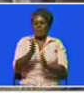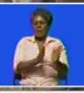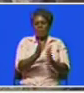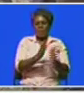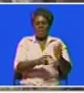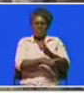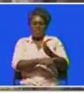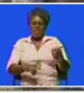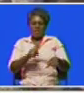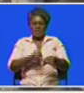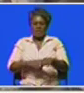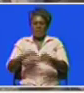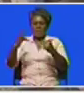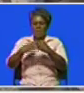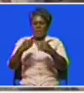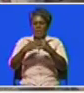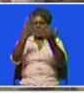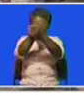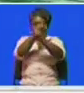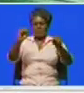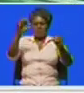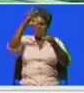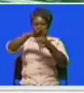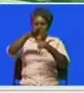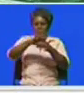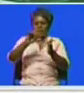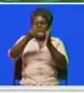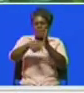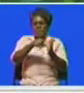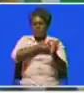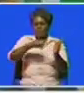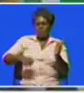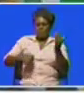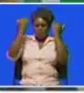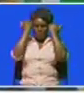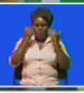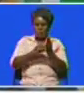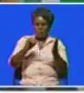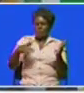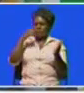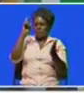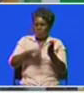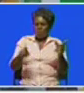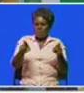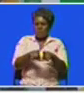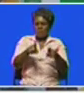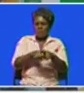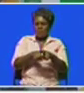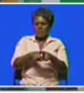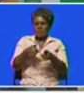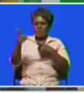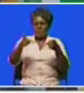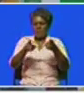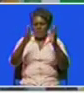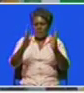plot during the August 8th presidential election that was later nullified by the Supreme Court. Musalia argues, just like directors of the UK security